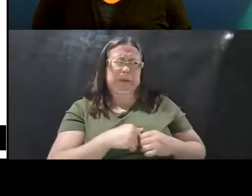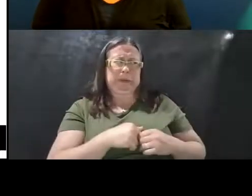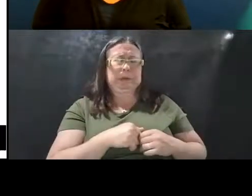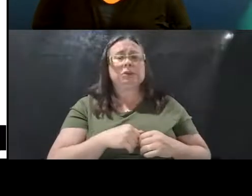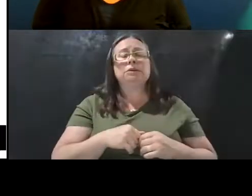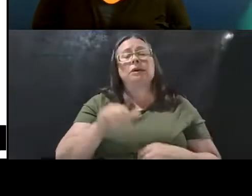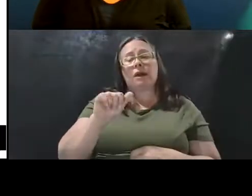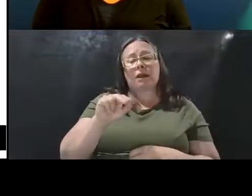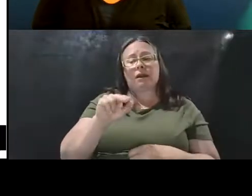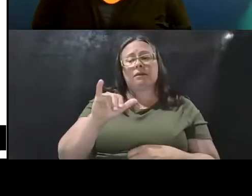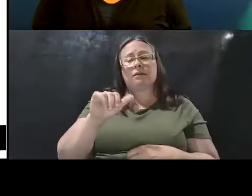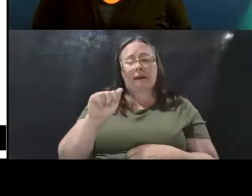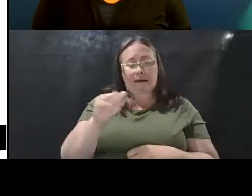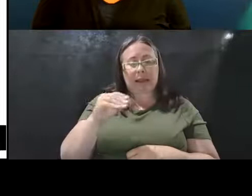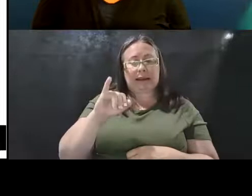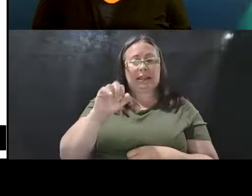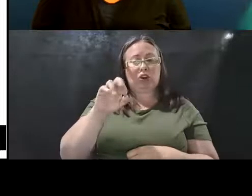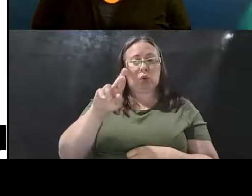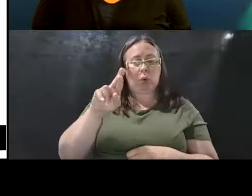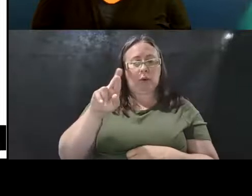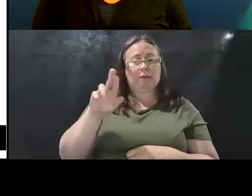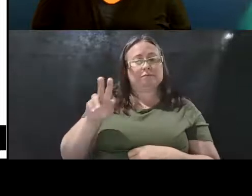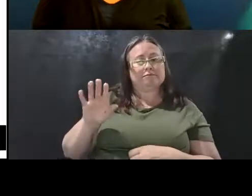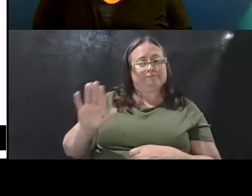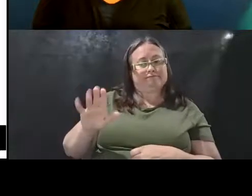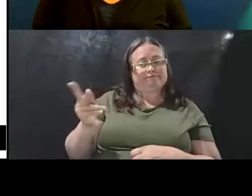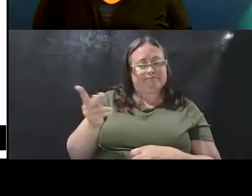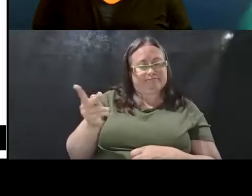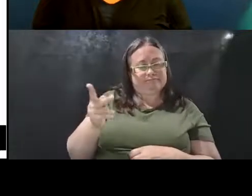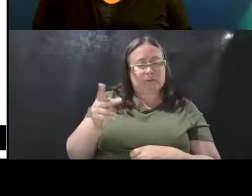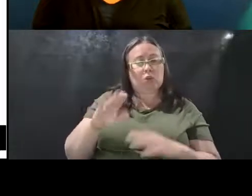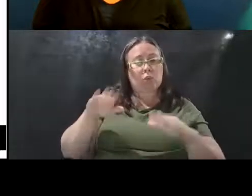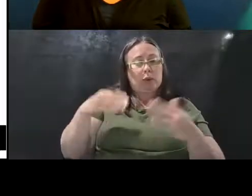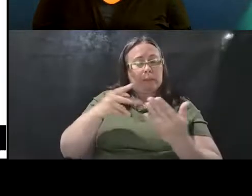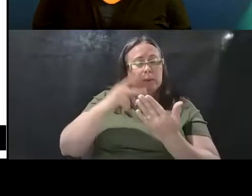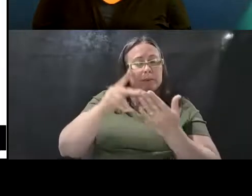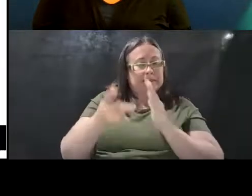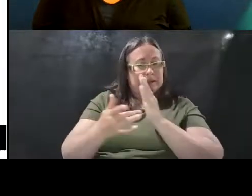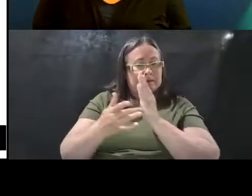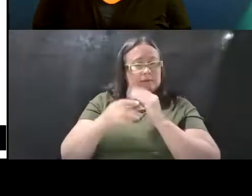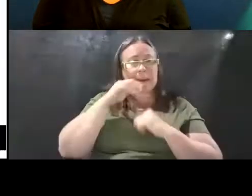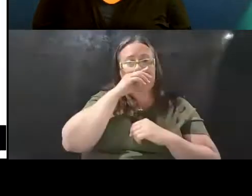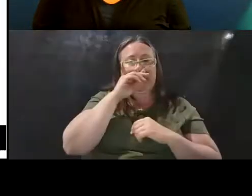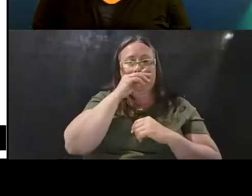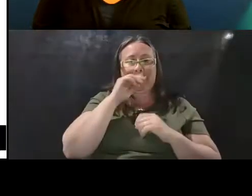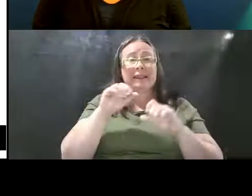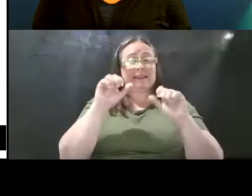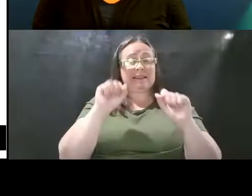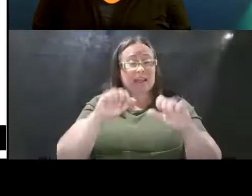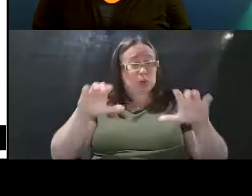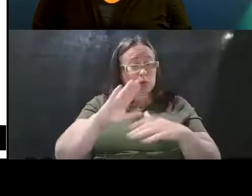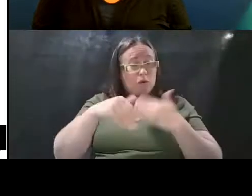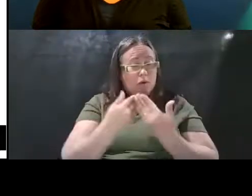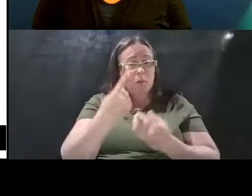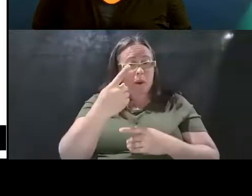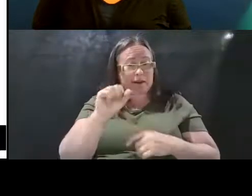Anya and Igor's reprogramming technology, we can actually, as I said, initiate that all in one step. And